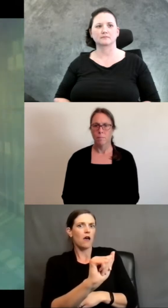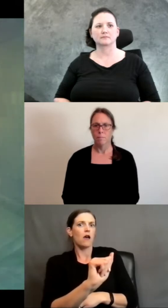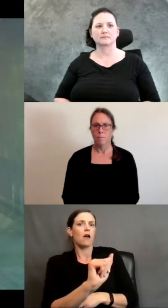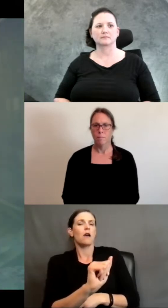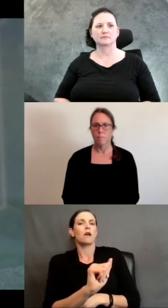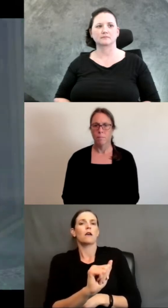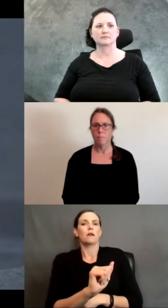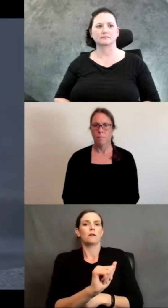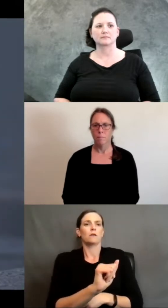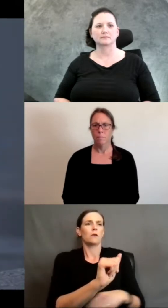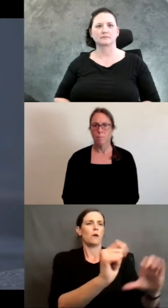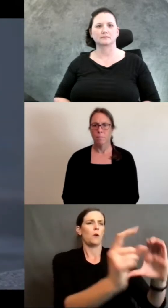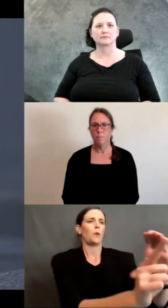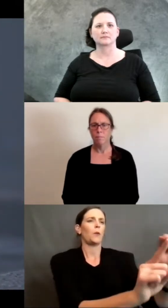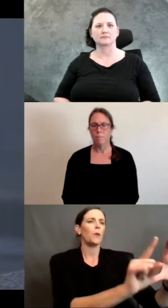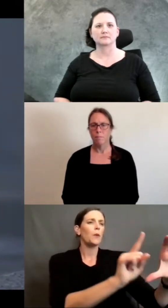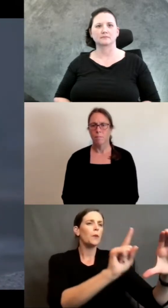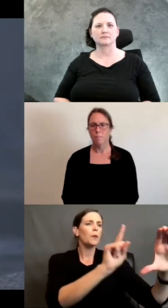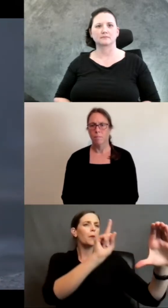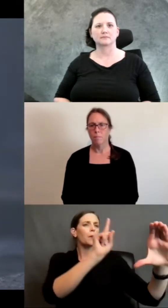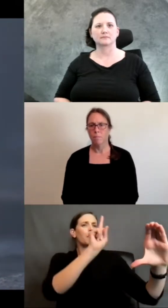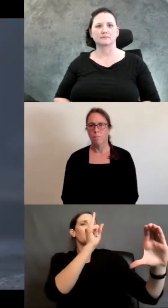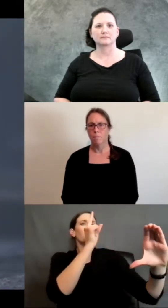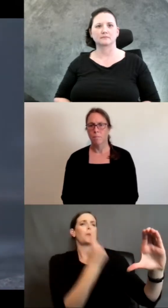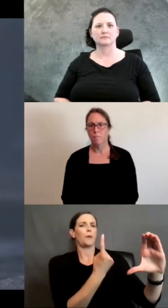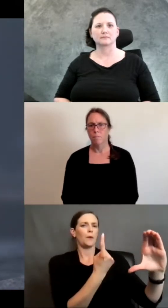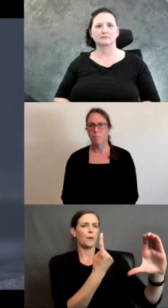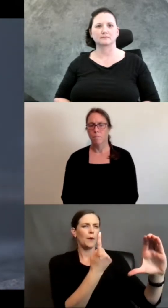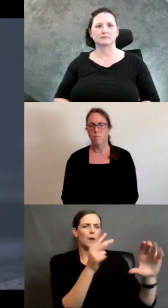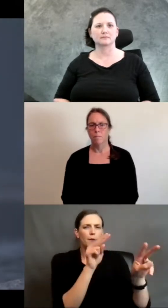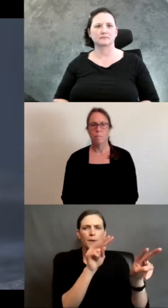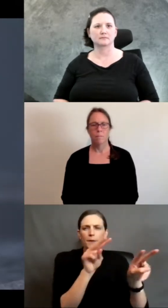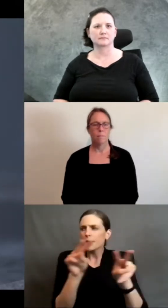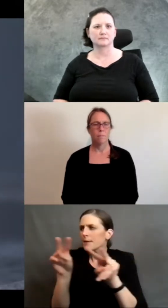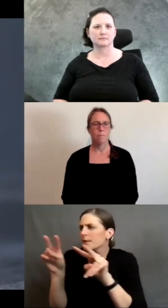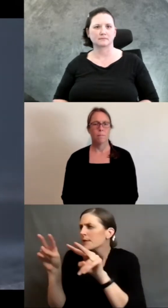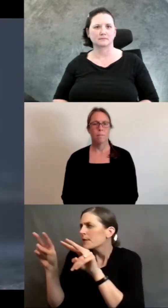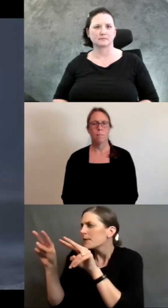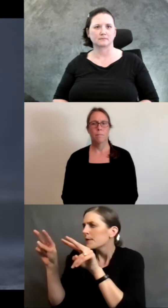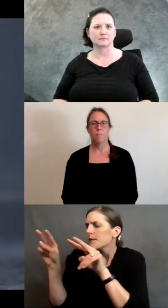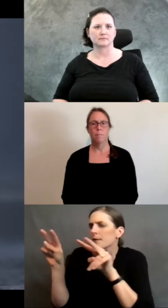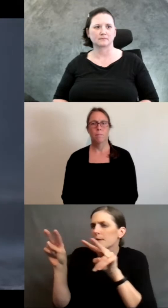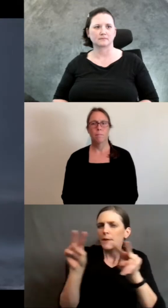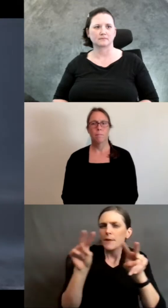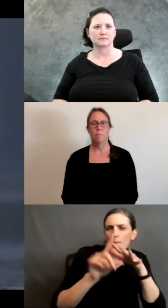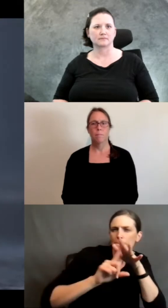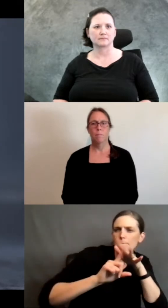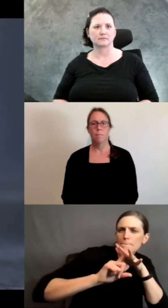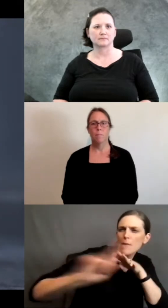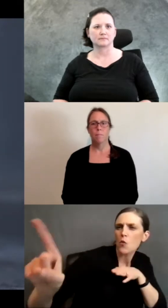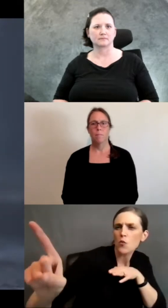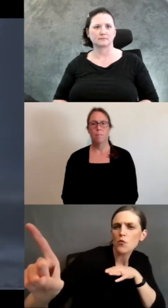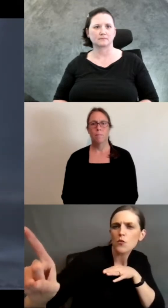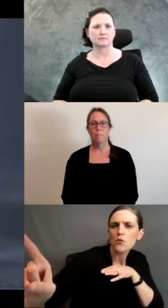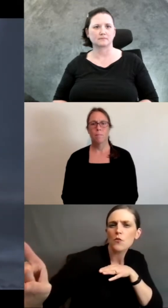She steps through the portal. She looks around and then runs out down the hall. Wisperia slowly